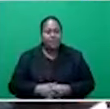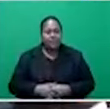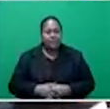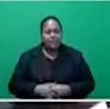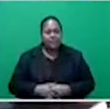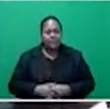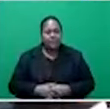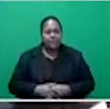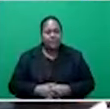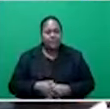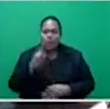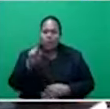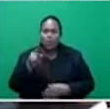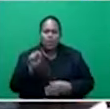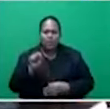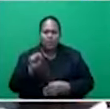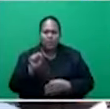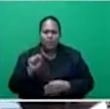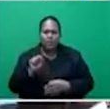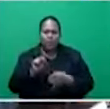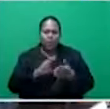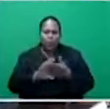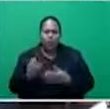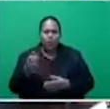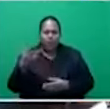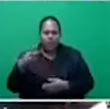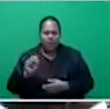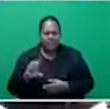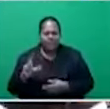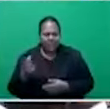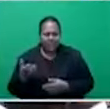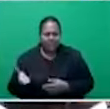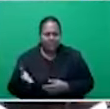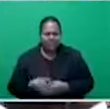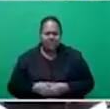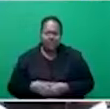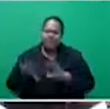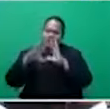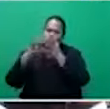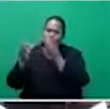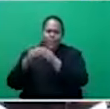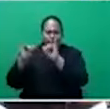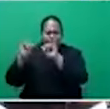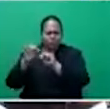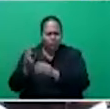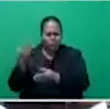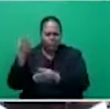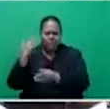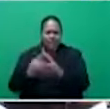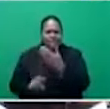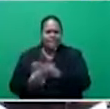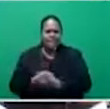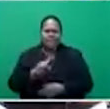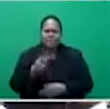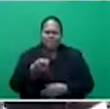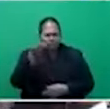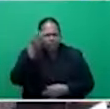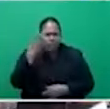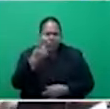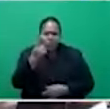the $1.90, World Bank Extreme Poverty Measurement of $1.90. What she actually fails to forget is that $1.90 is for